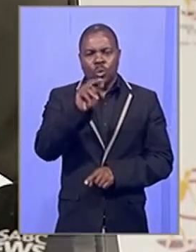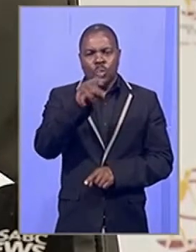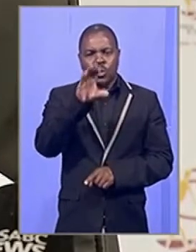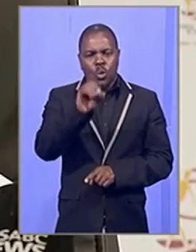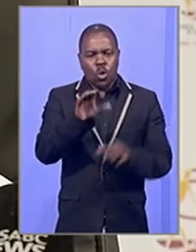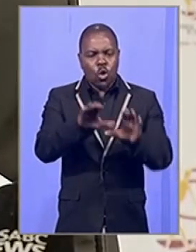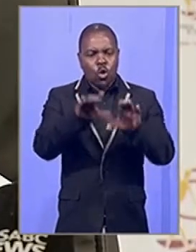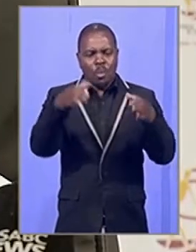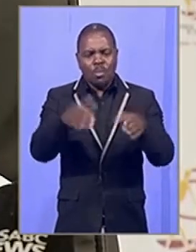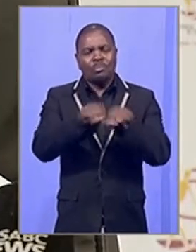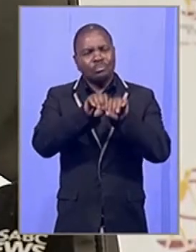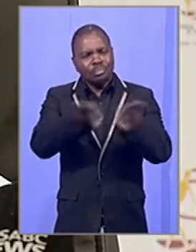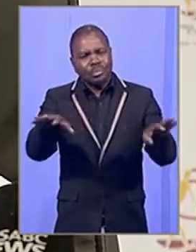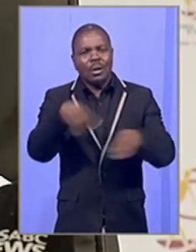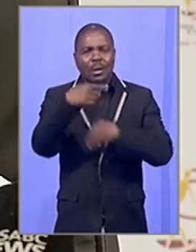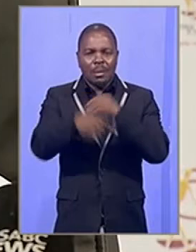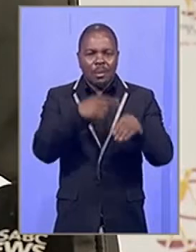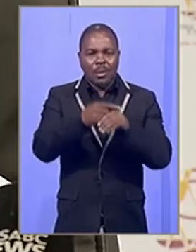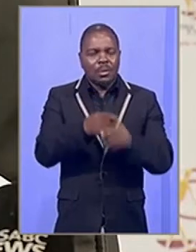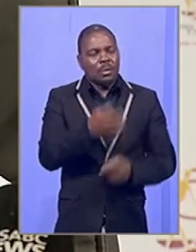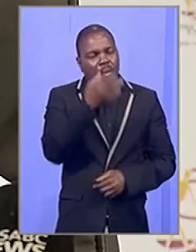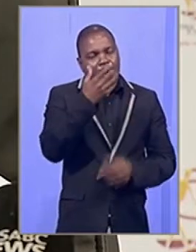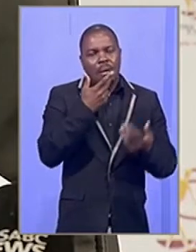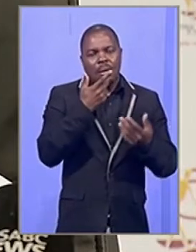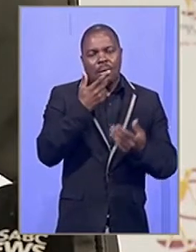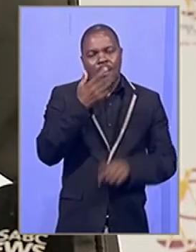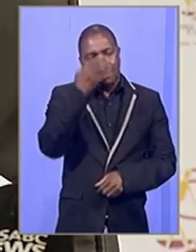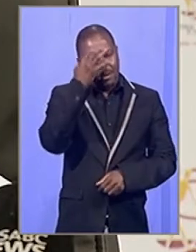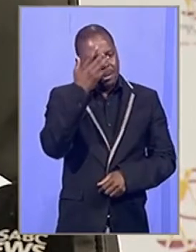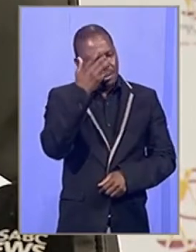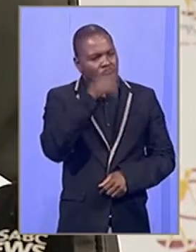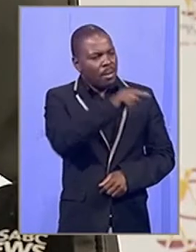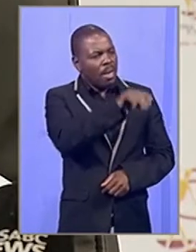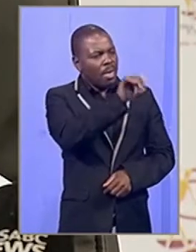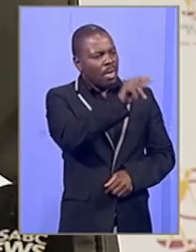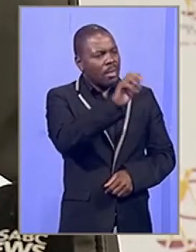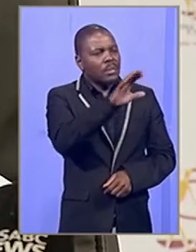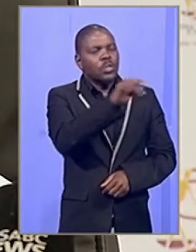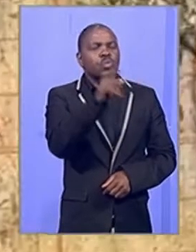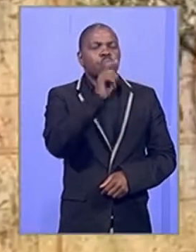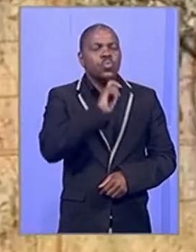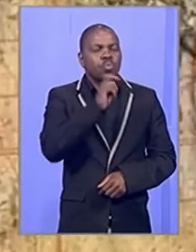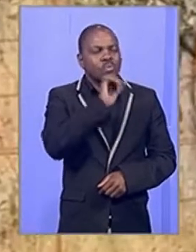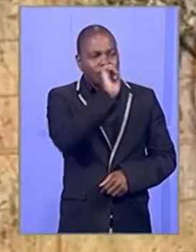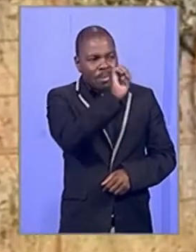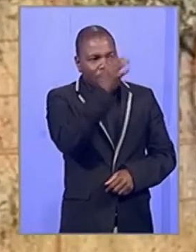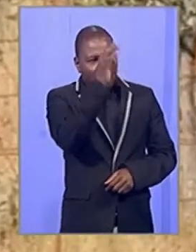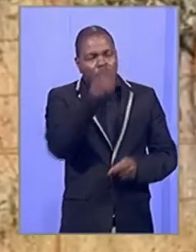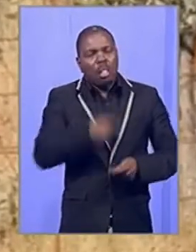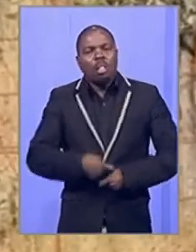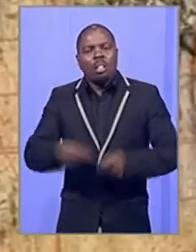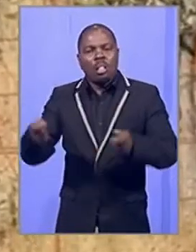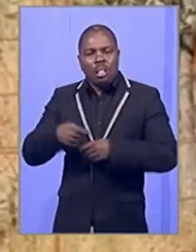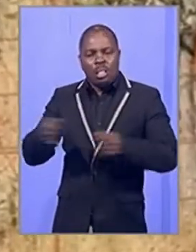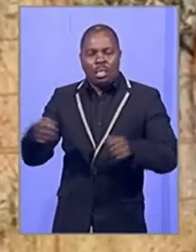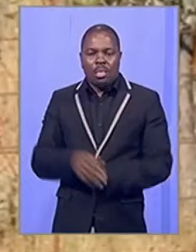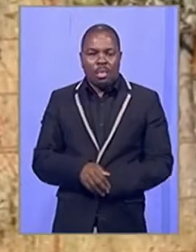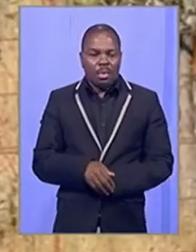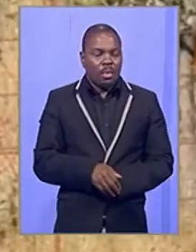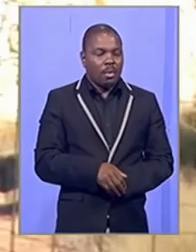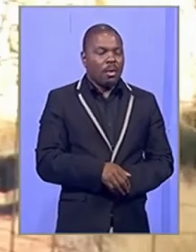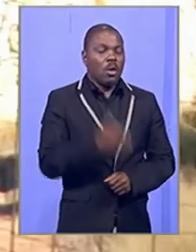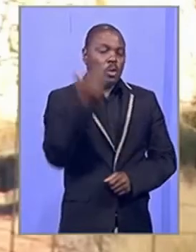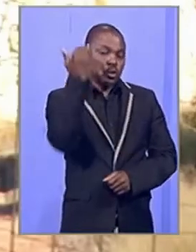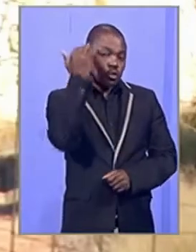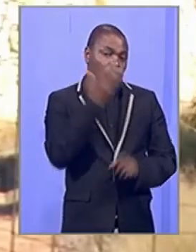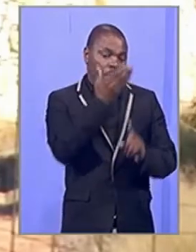public, on the misuse of public funds by the ruling party for party political gains. Advocate Qaleka o ne gape ikuela